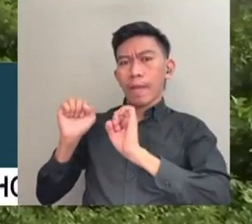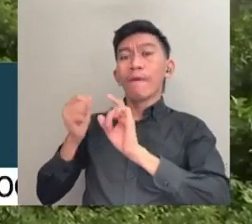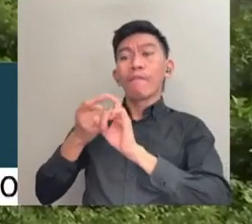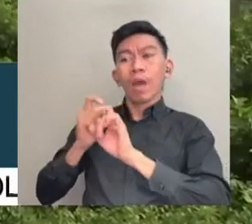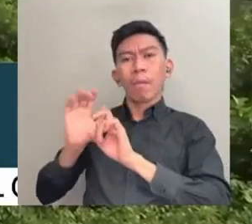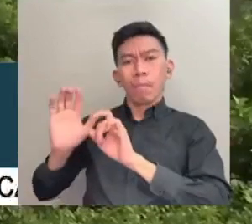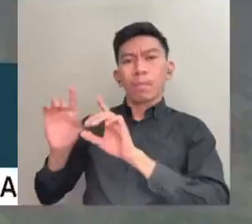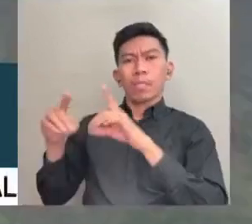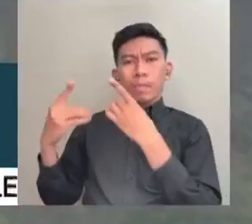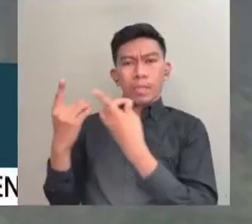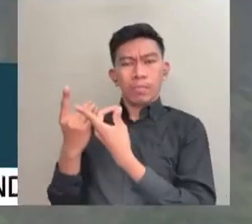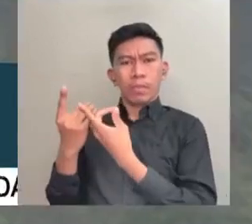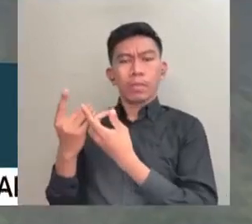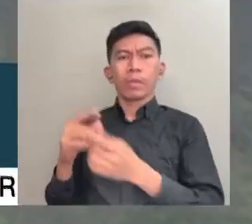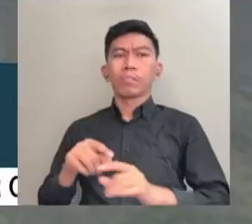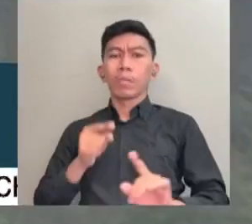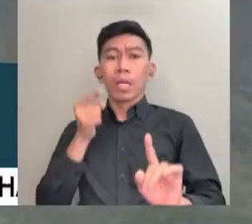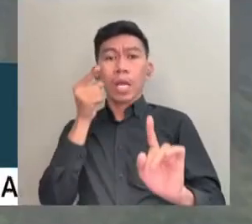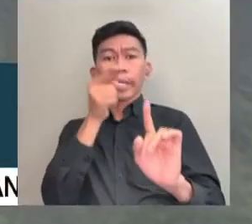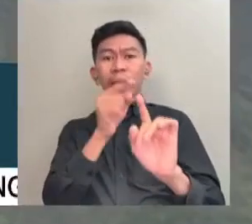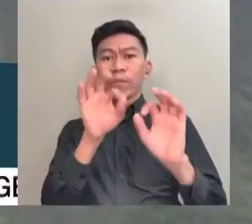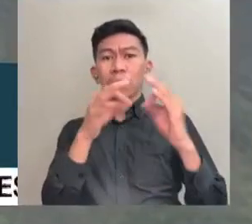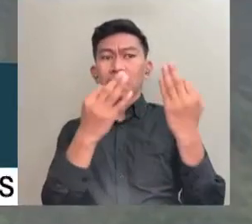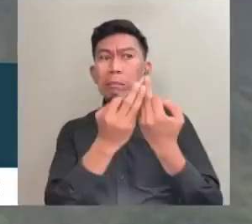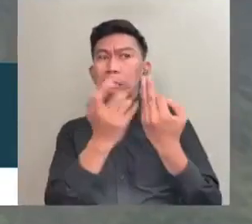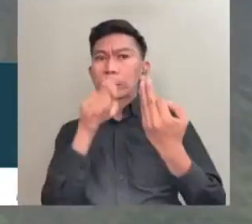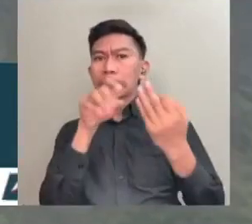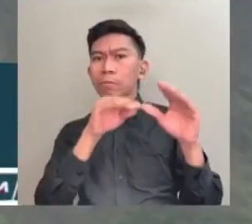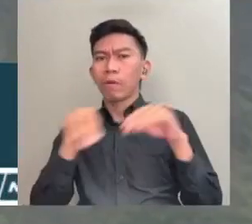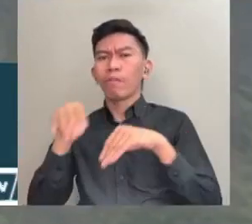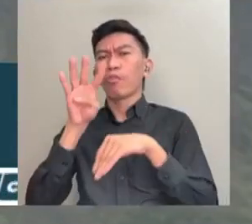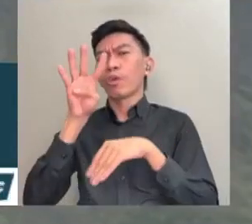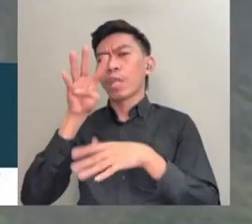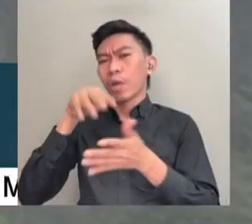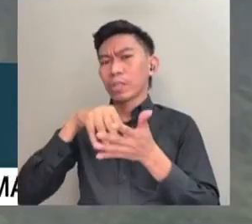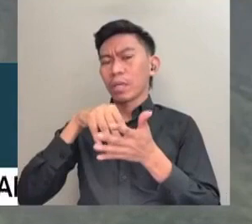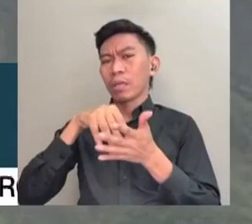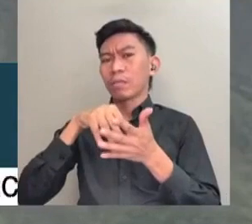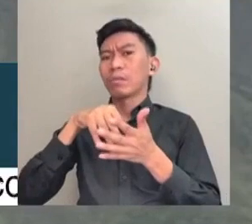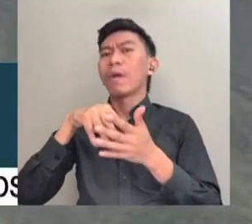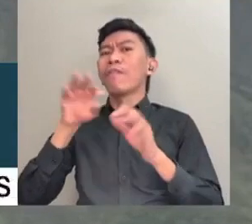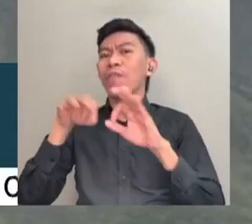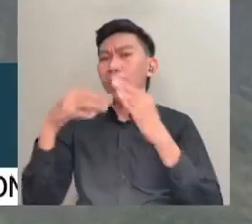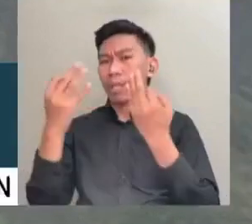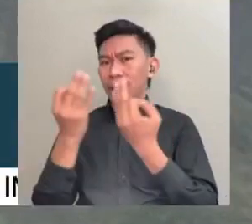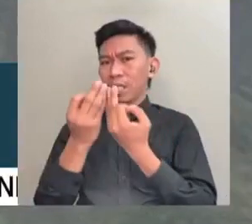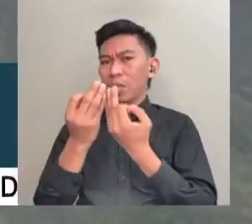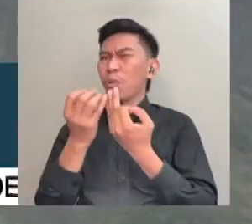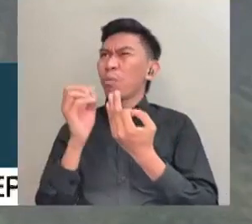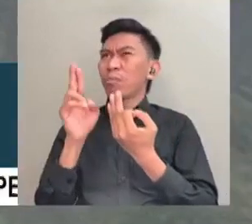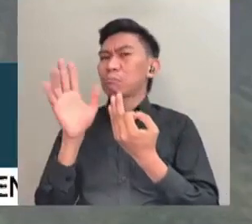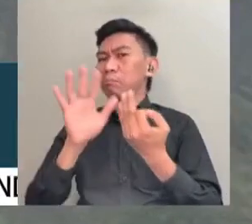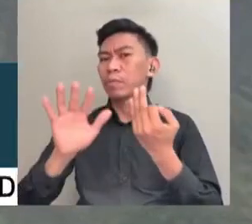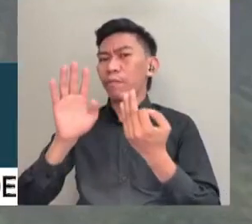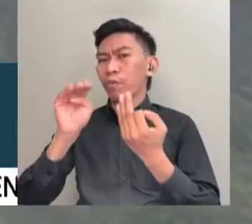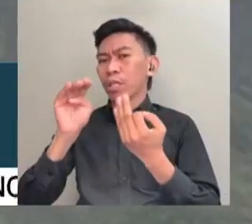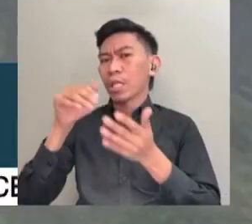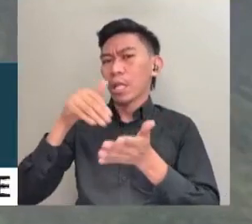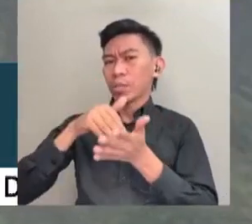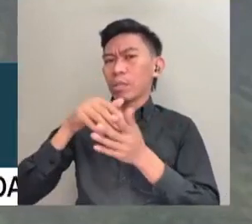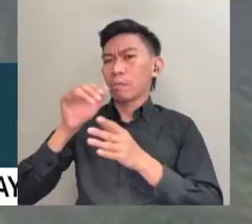families to be evacuated is 4,000 plus or more than 14,000 individuals. However, APSIMO said they have already